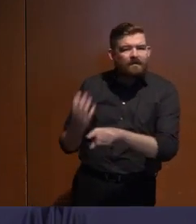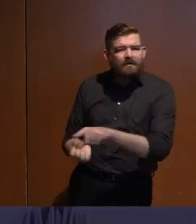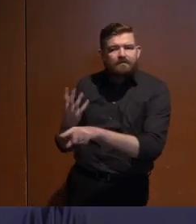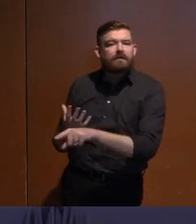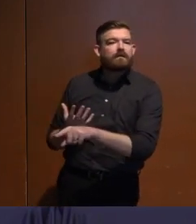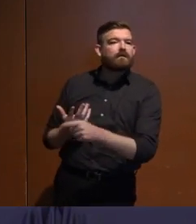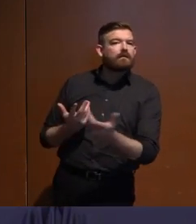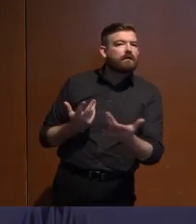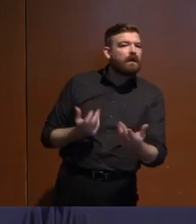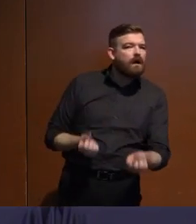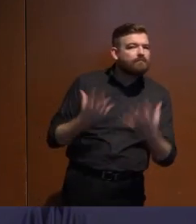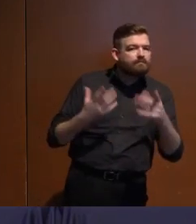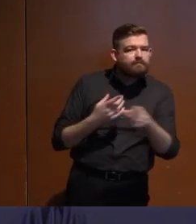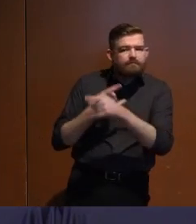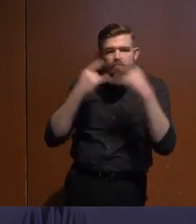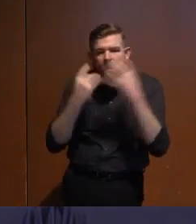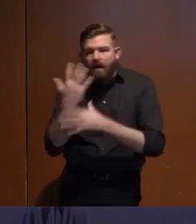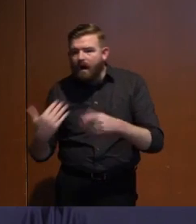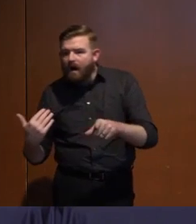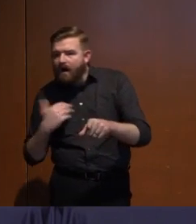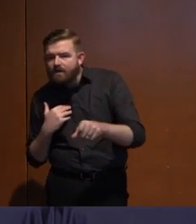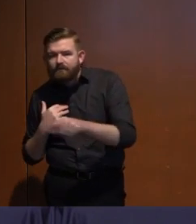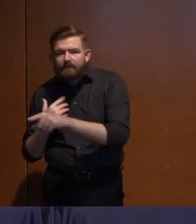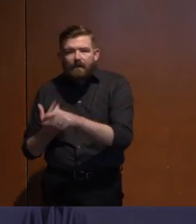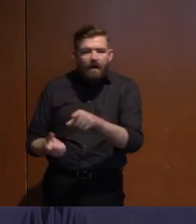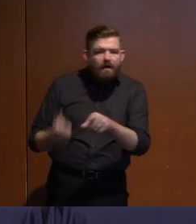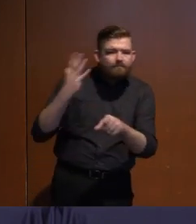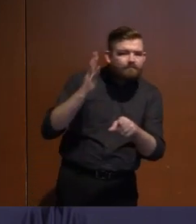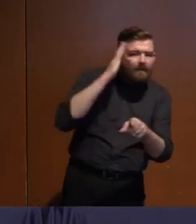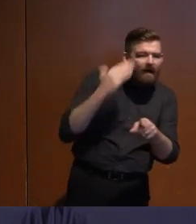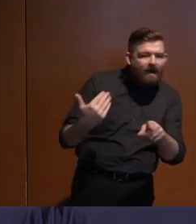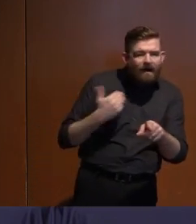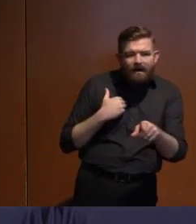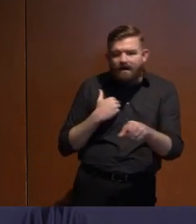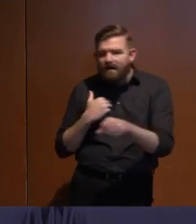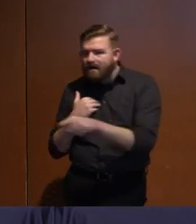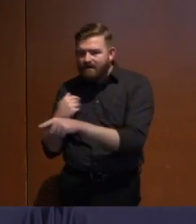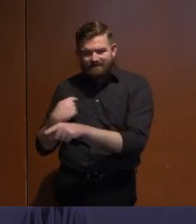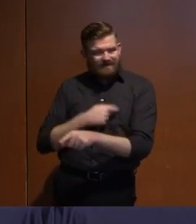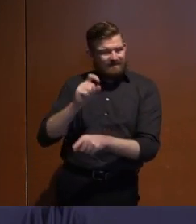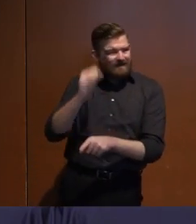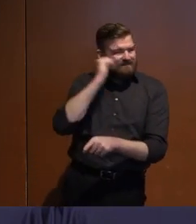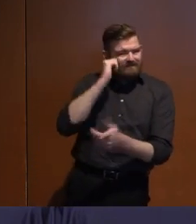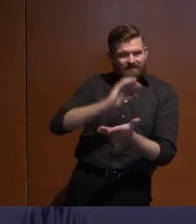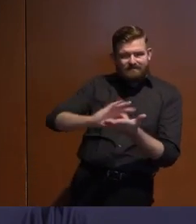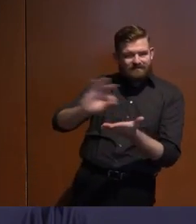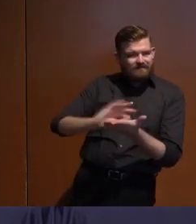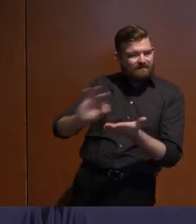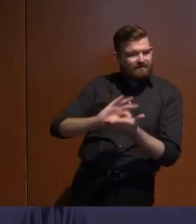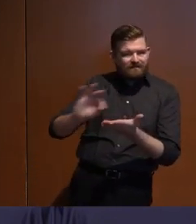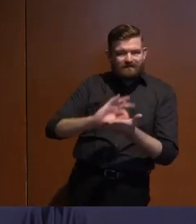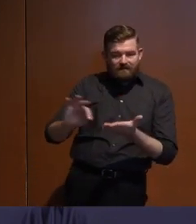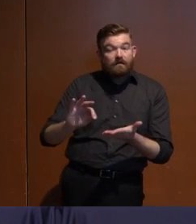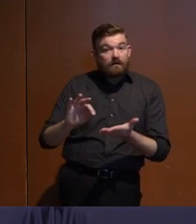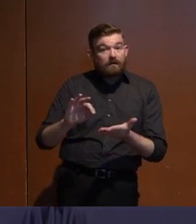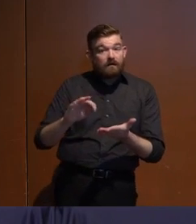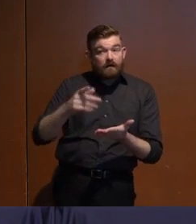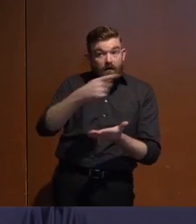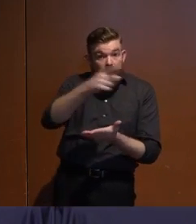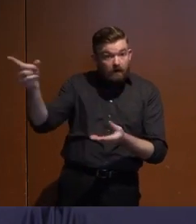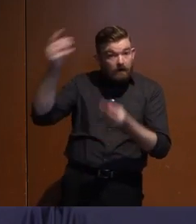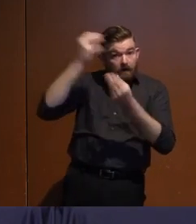possible regarding our bed capacity. And we will establish a process that allows this information to be uploaded quickly